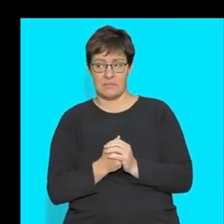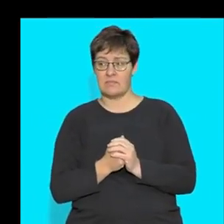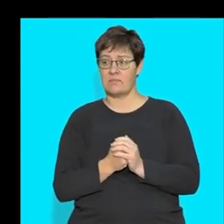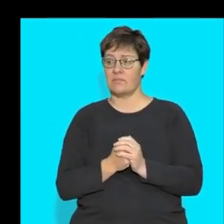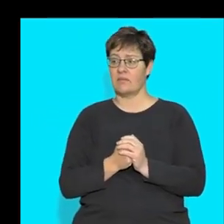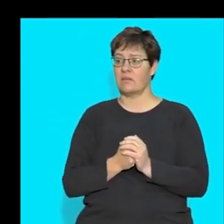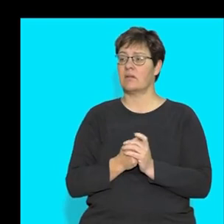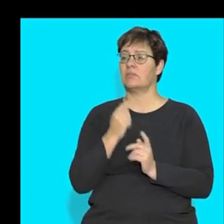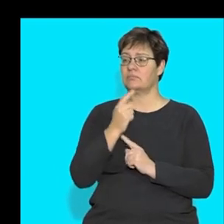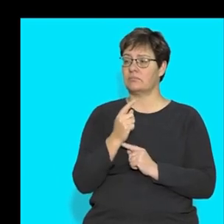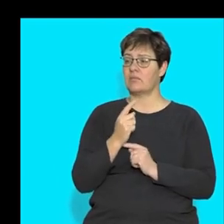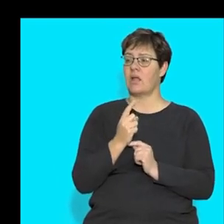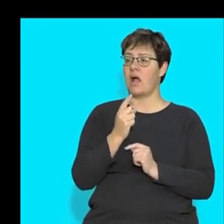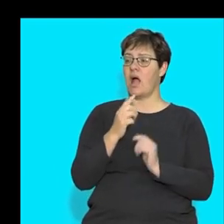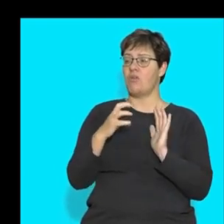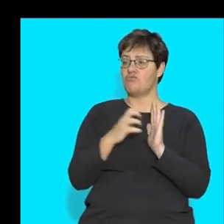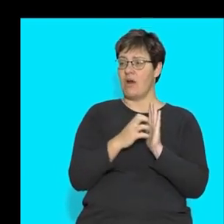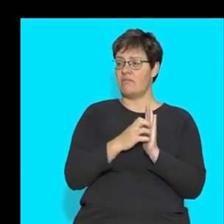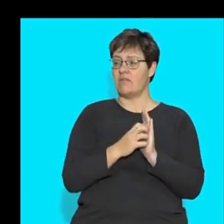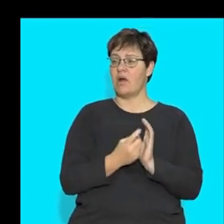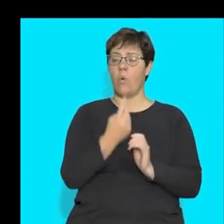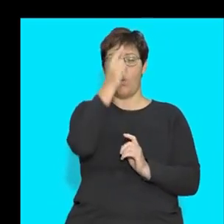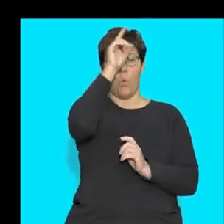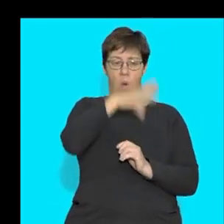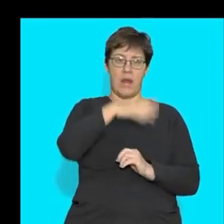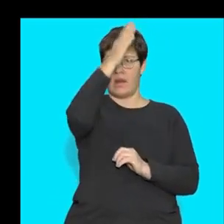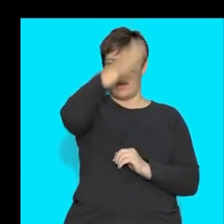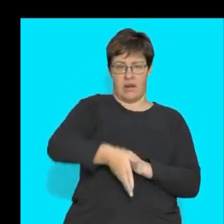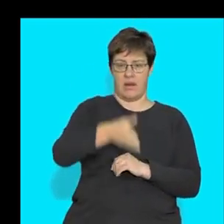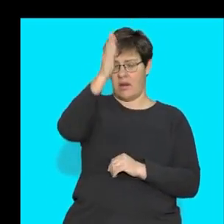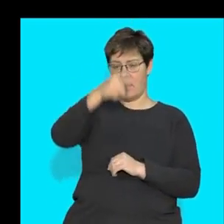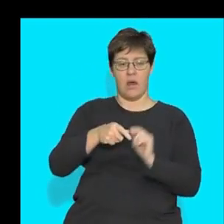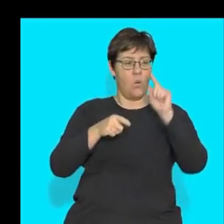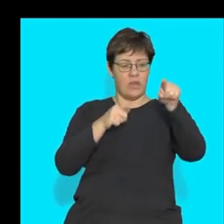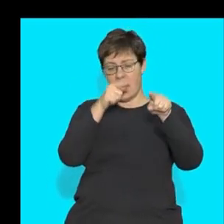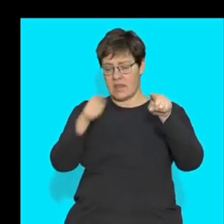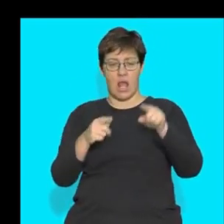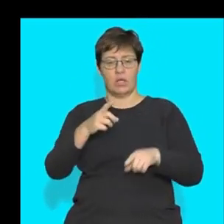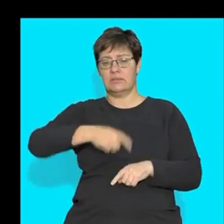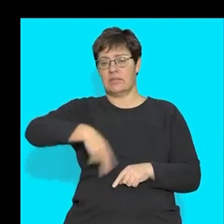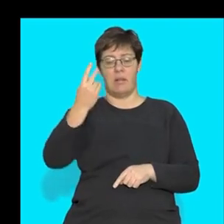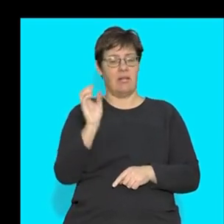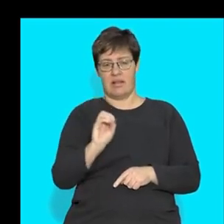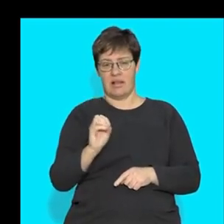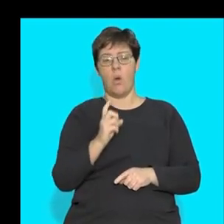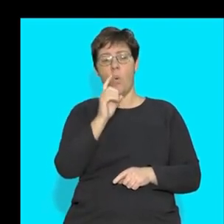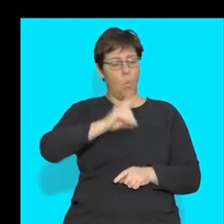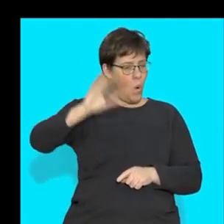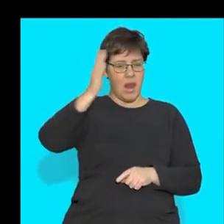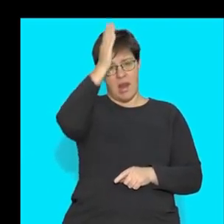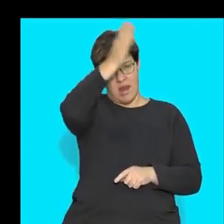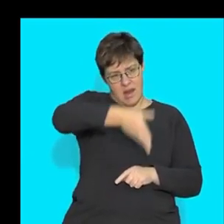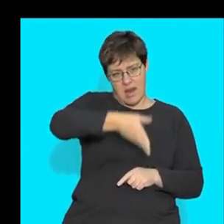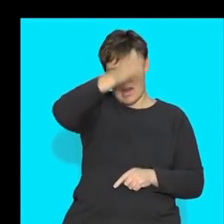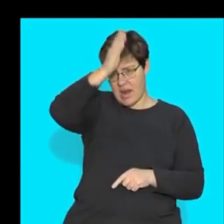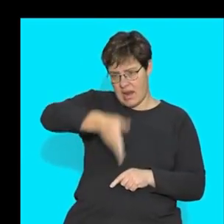only intersecting the graph at 1 point each time it intersects the graph. Only 1 point. After it